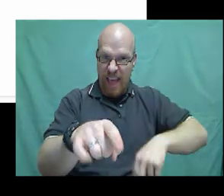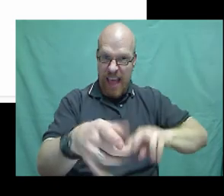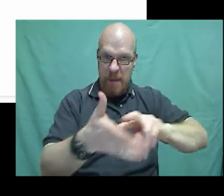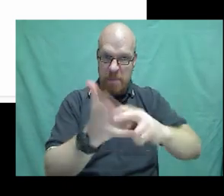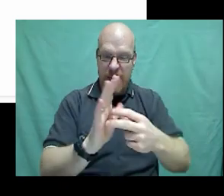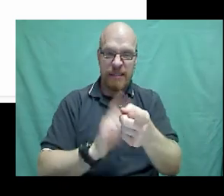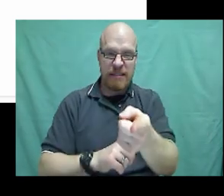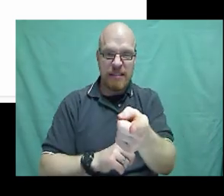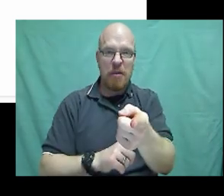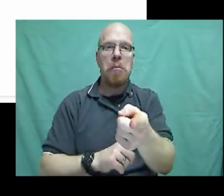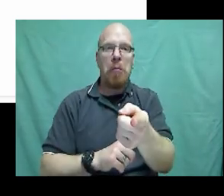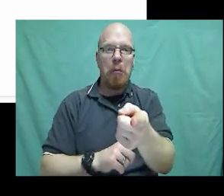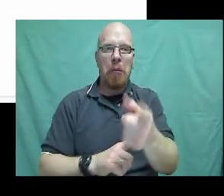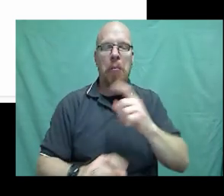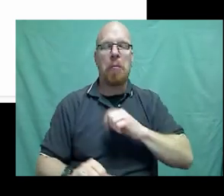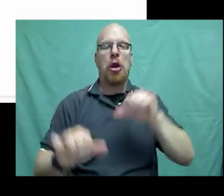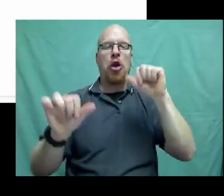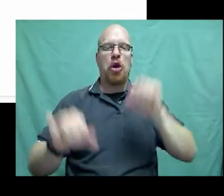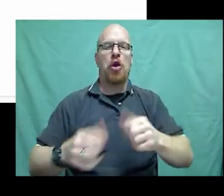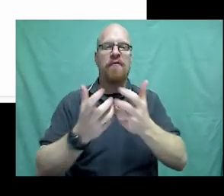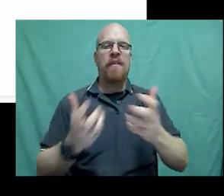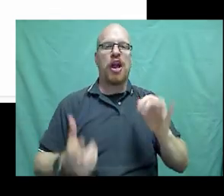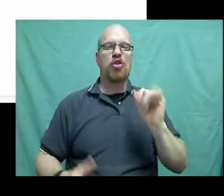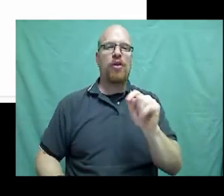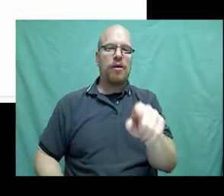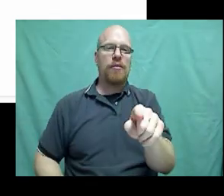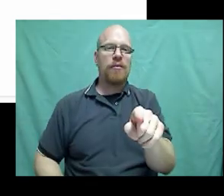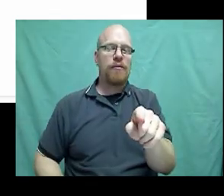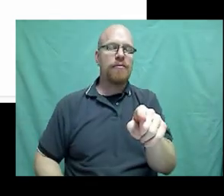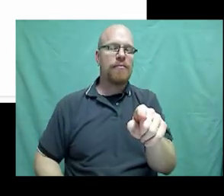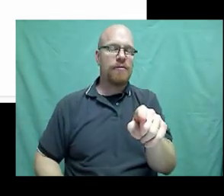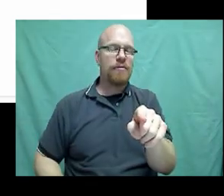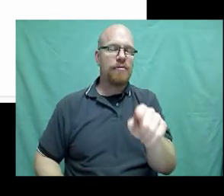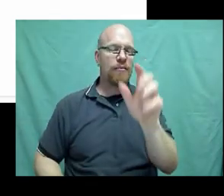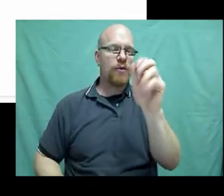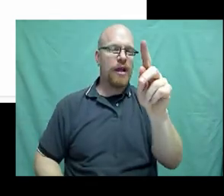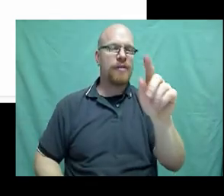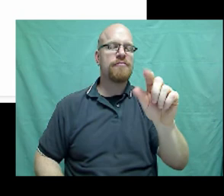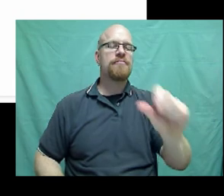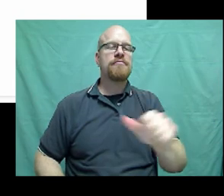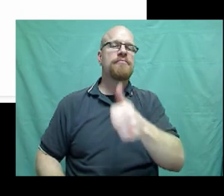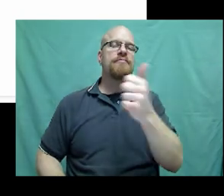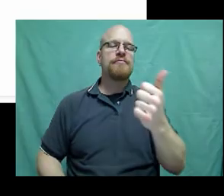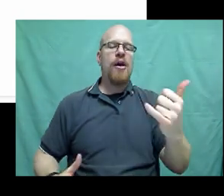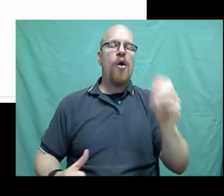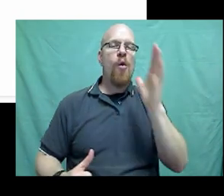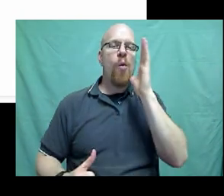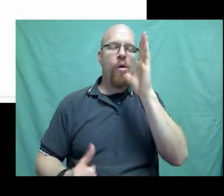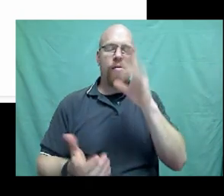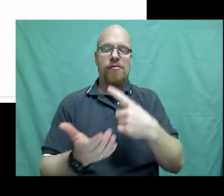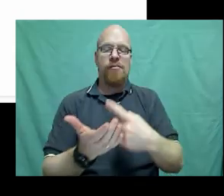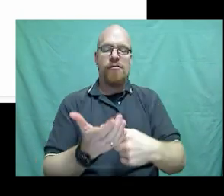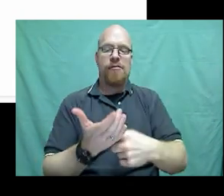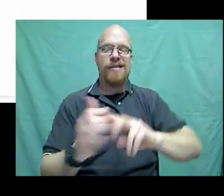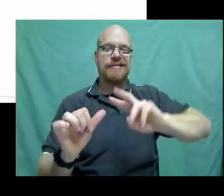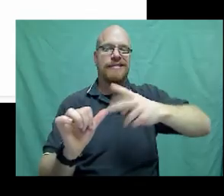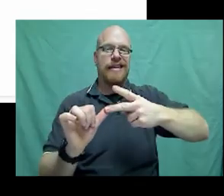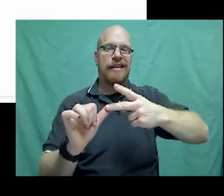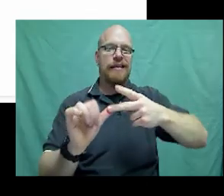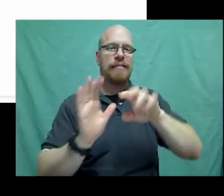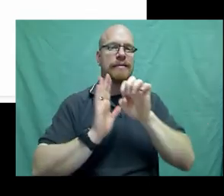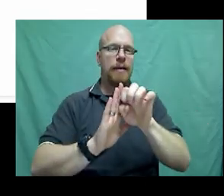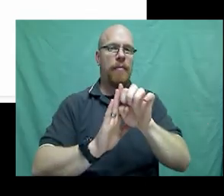square roots involved in our answers. Right now, looking at those without square roots, I know I could factor it. Now we'll do